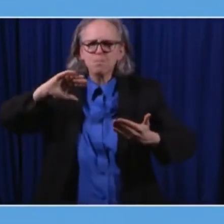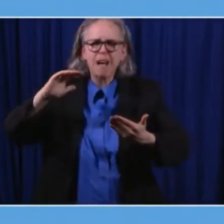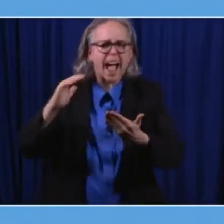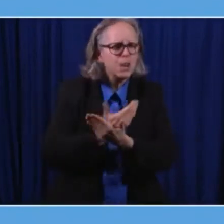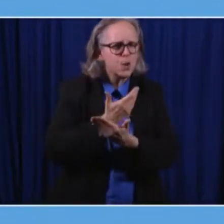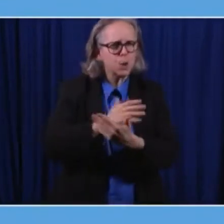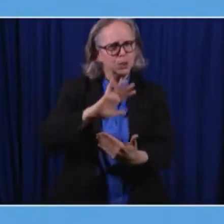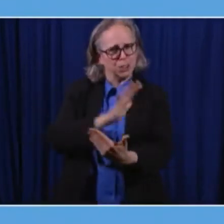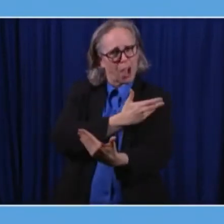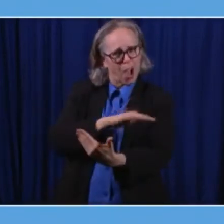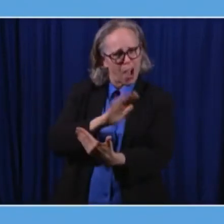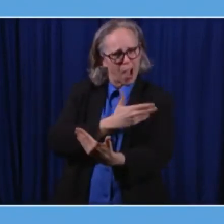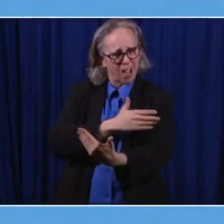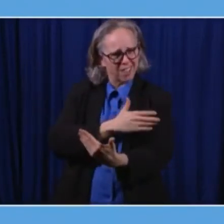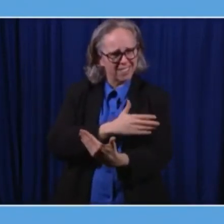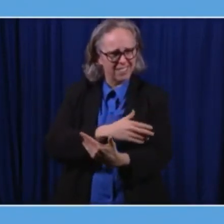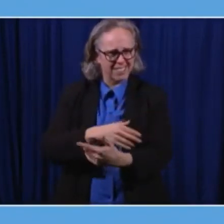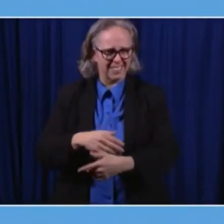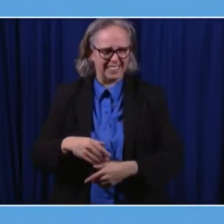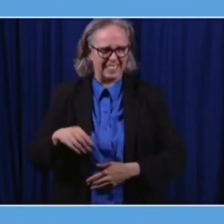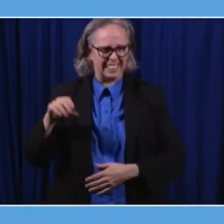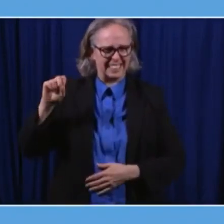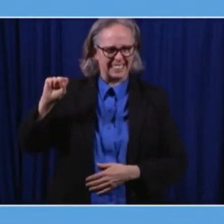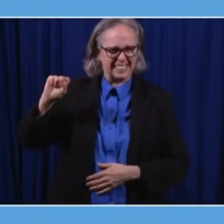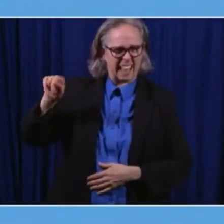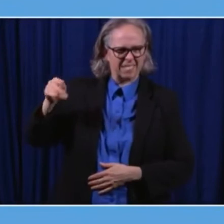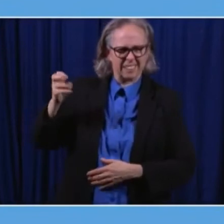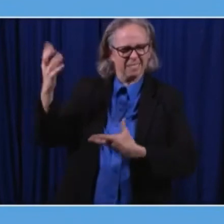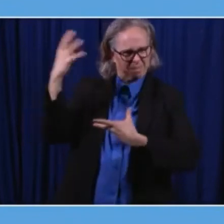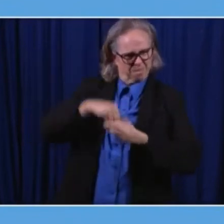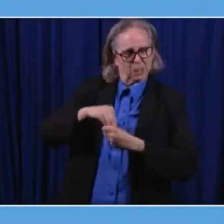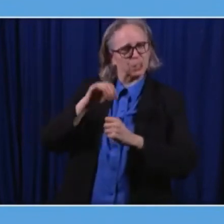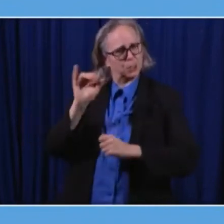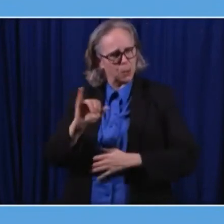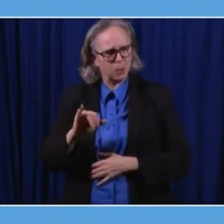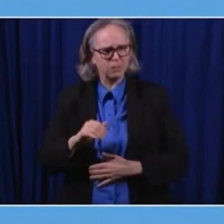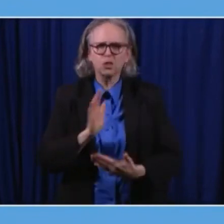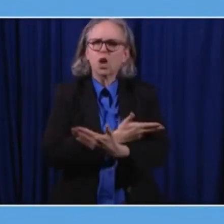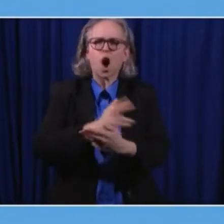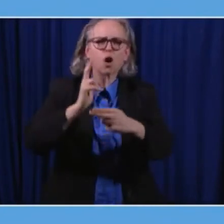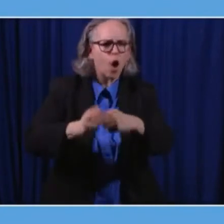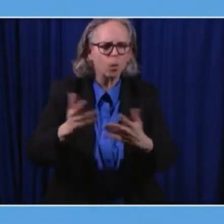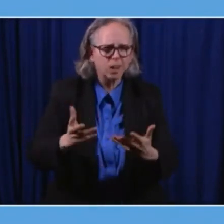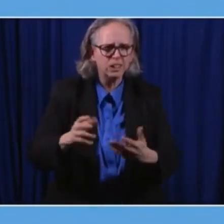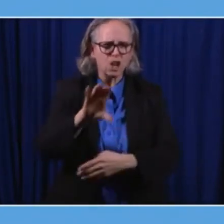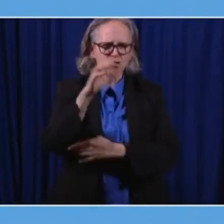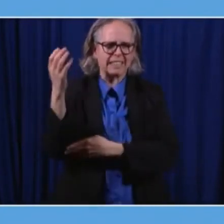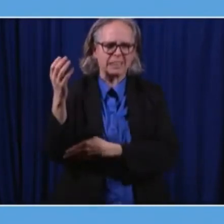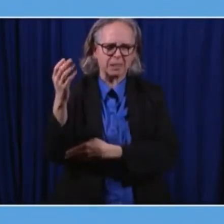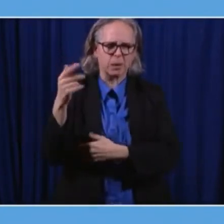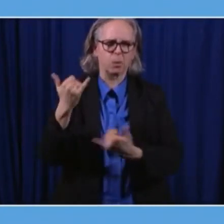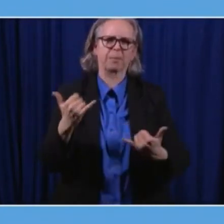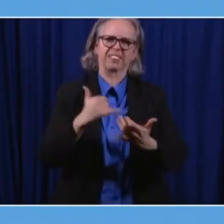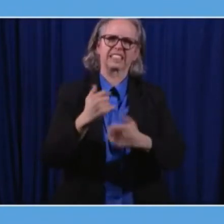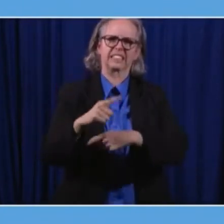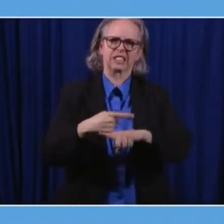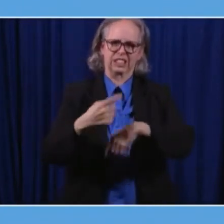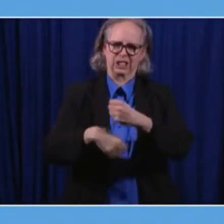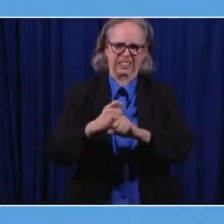featuring Stefan Macchio, and it's called Christmas Will Be Different This Year. And, we kind of wrote the song about just all